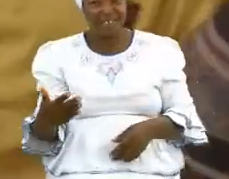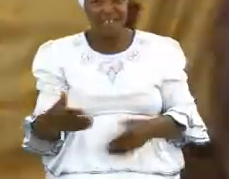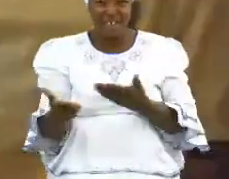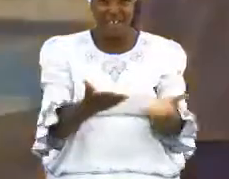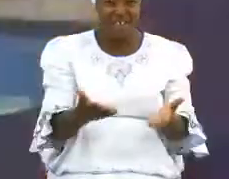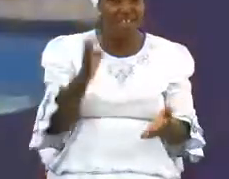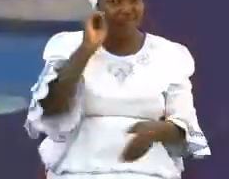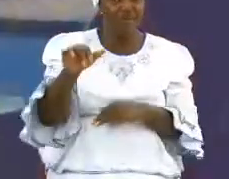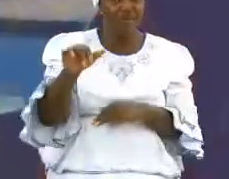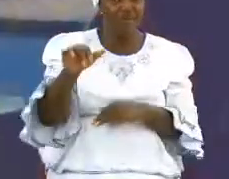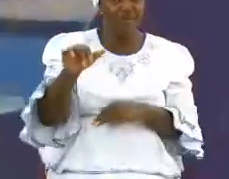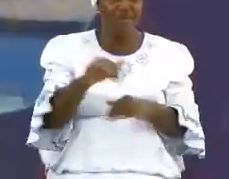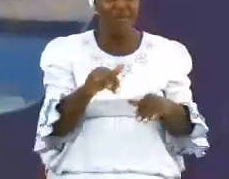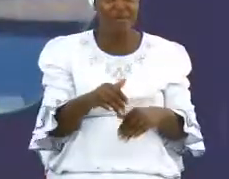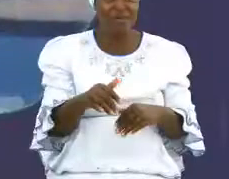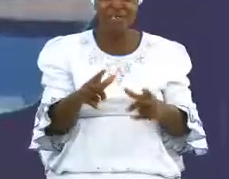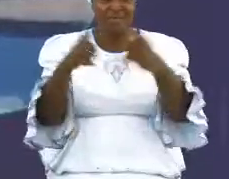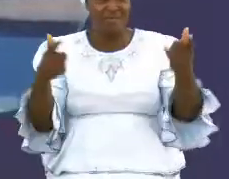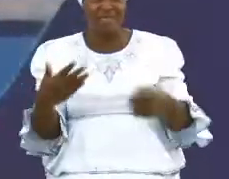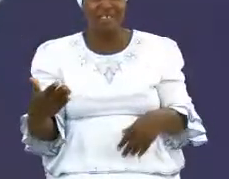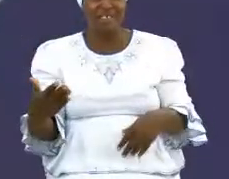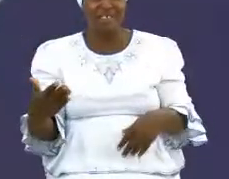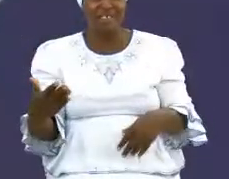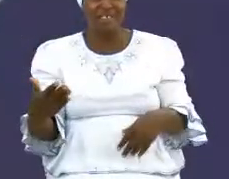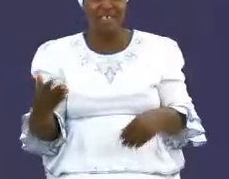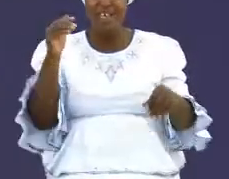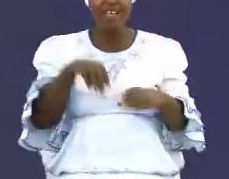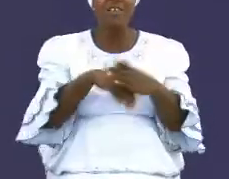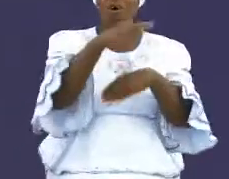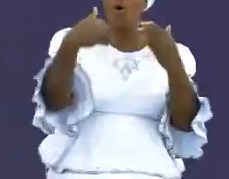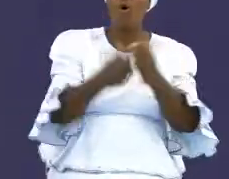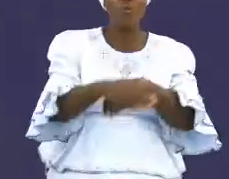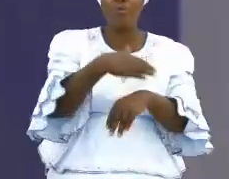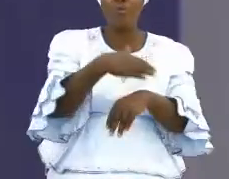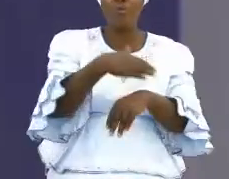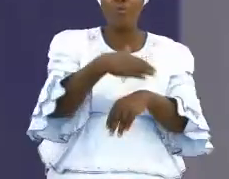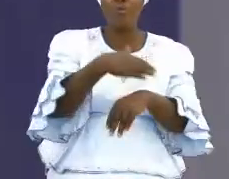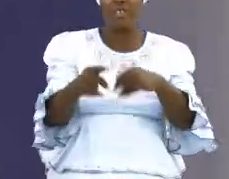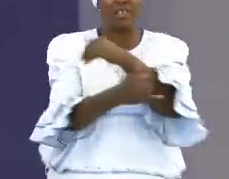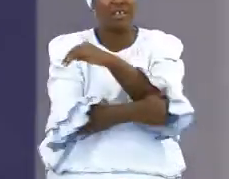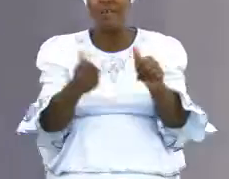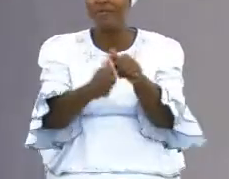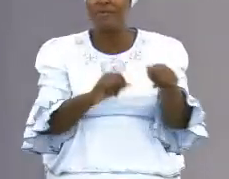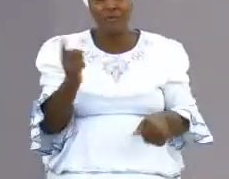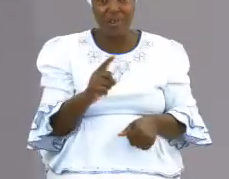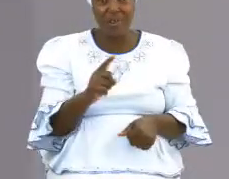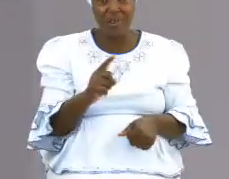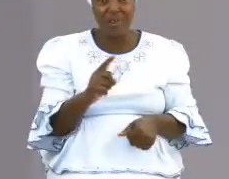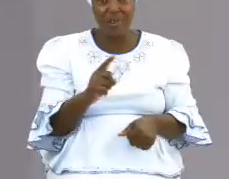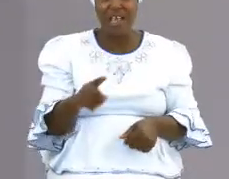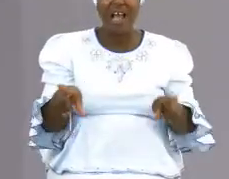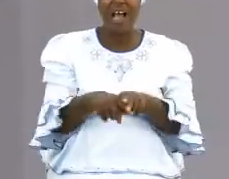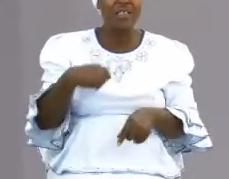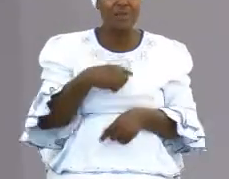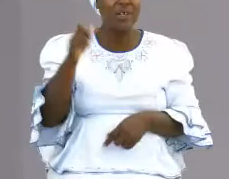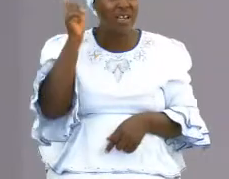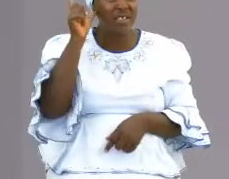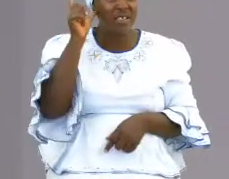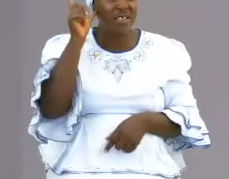do marvels. In all over the country, everywhere, as we listen to the